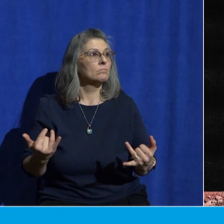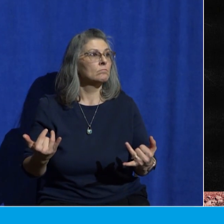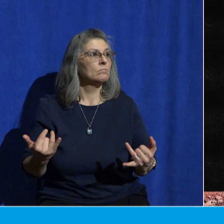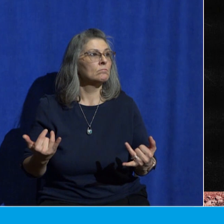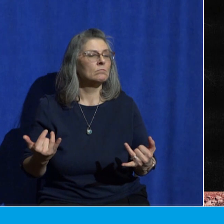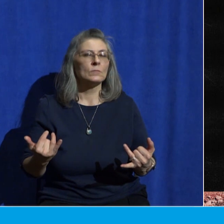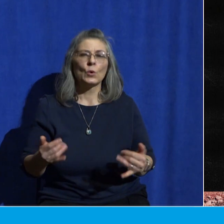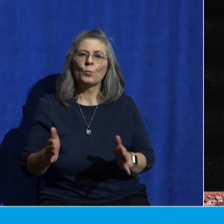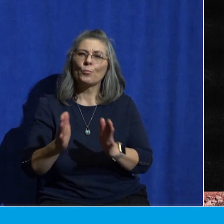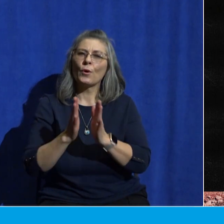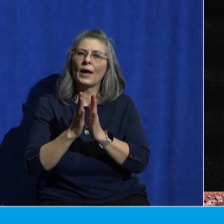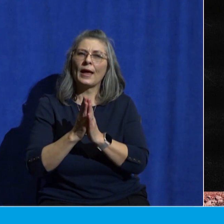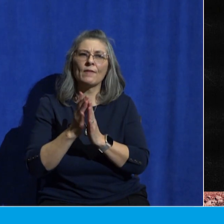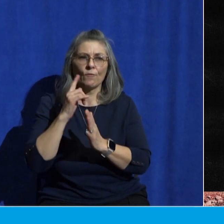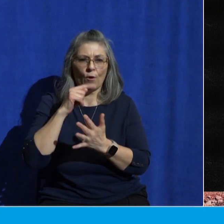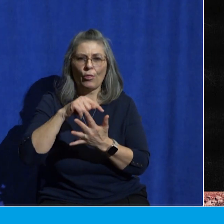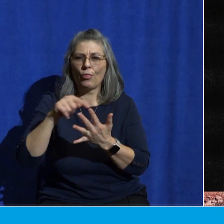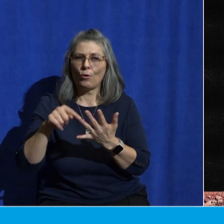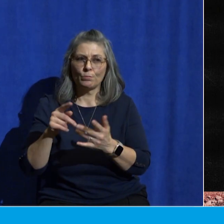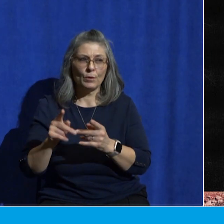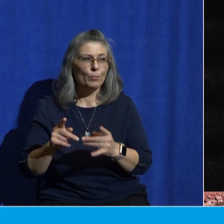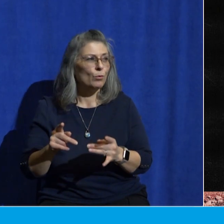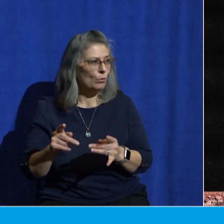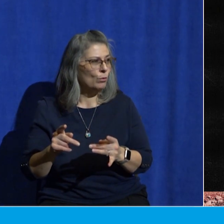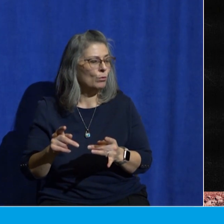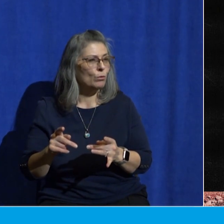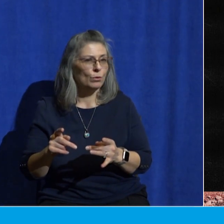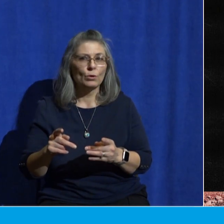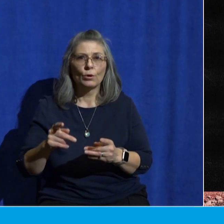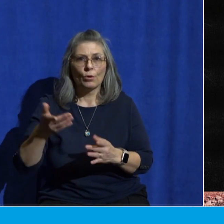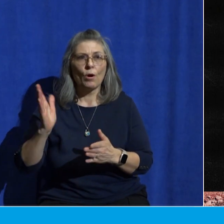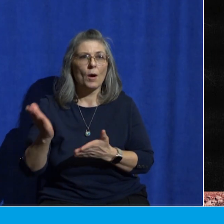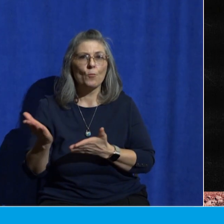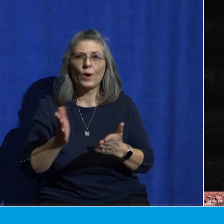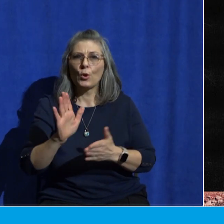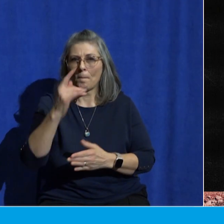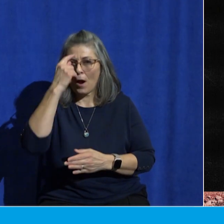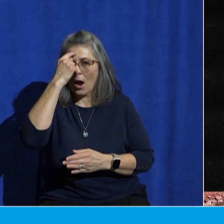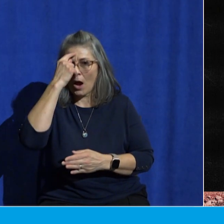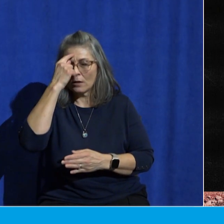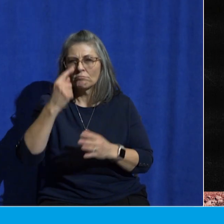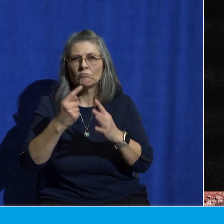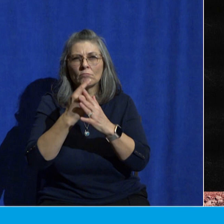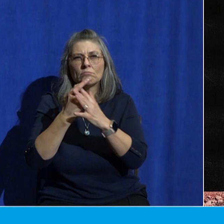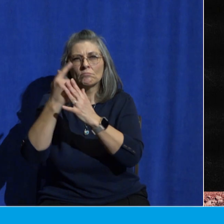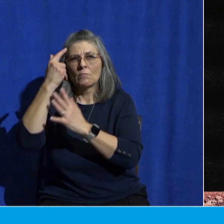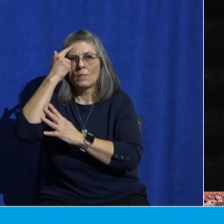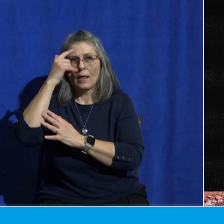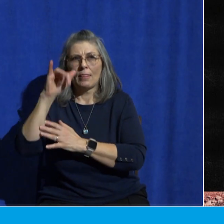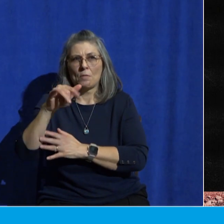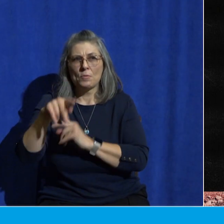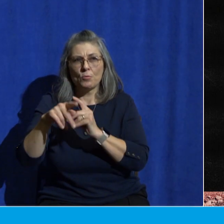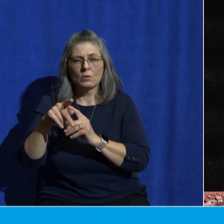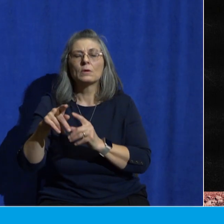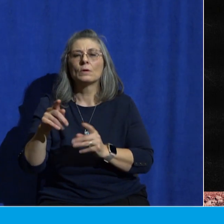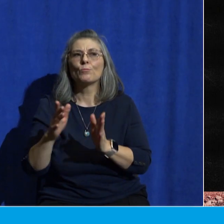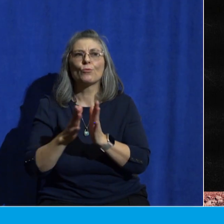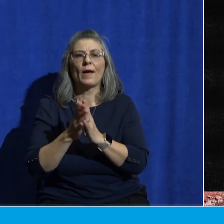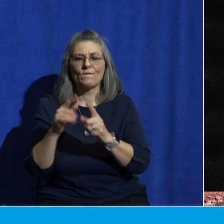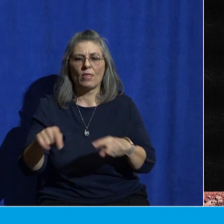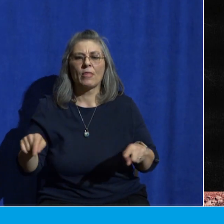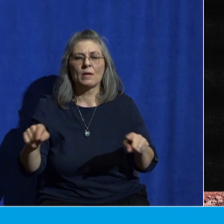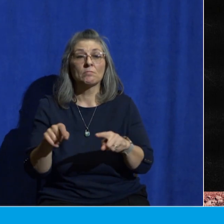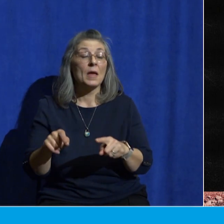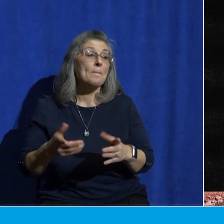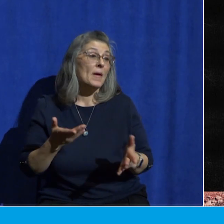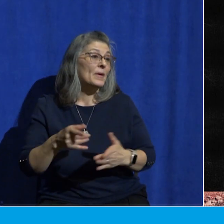intercede for those people who just think, people who don't know Jesus or who are far from